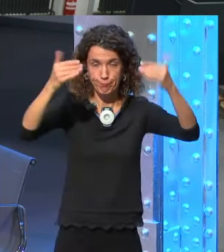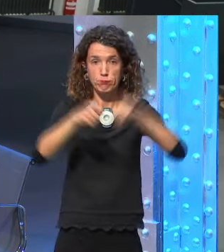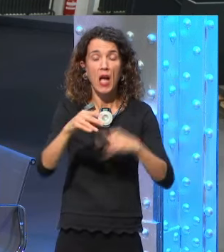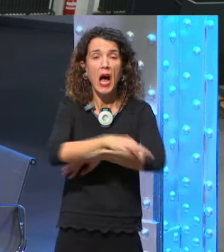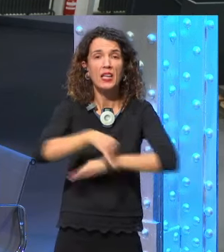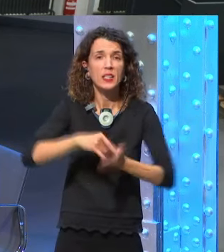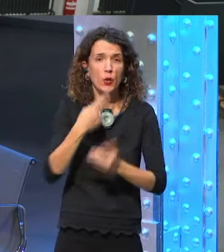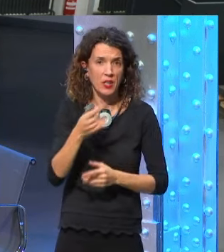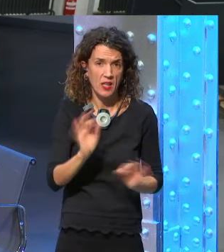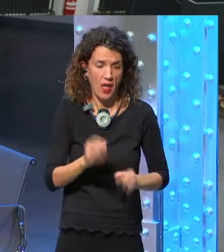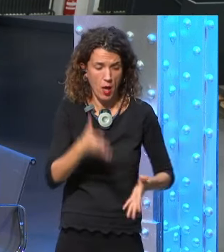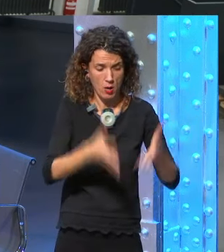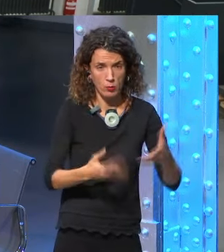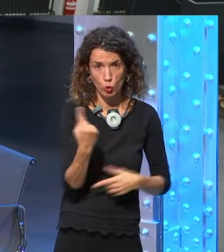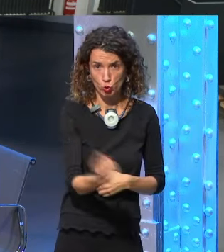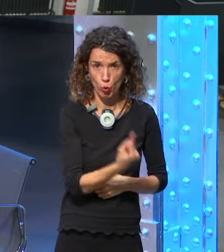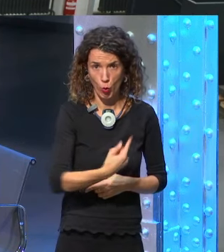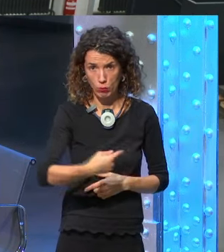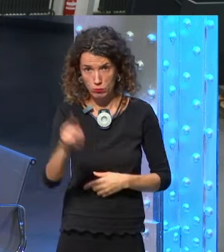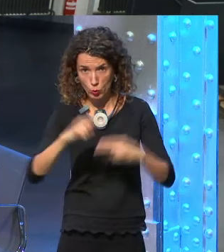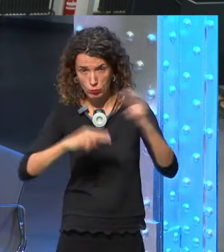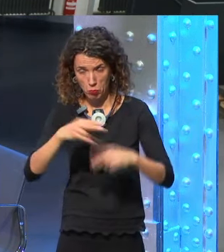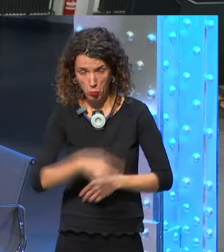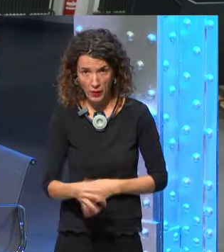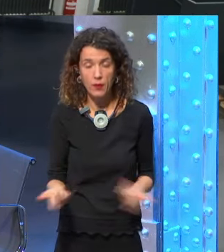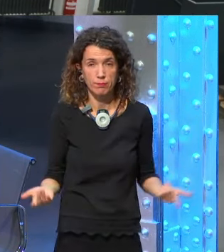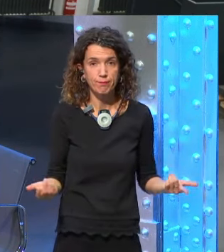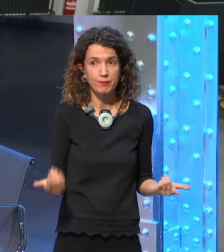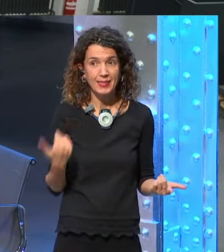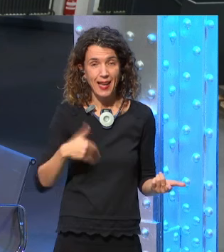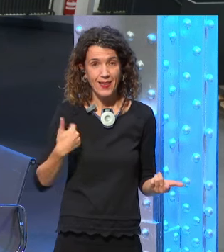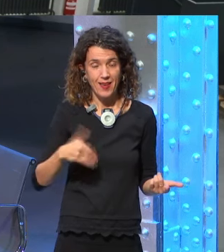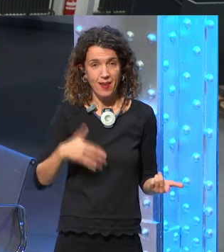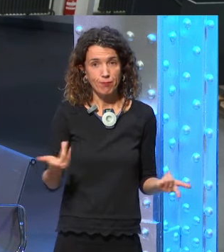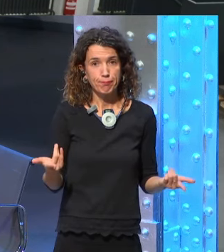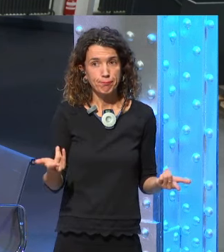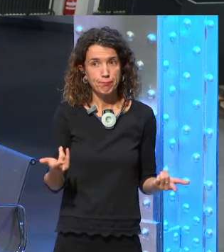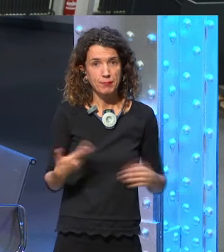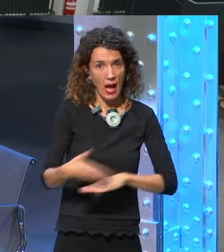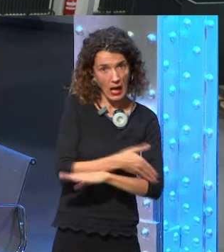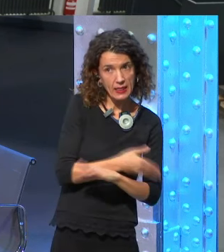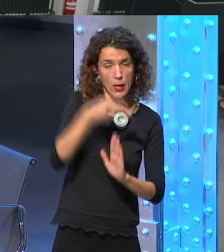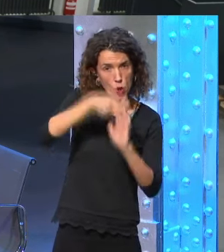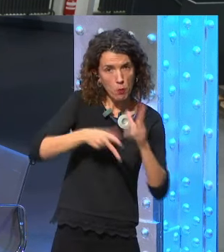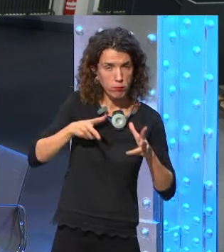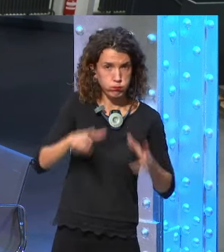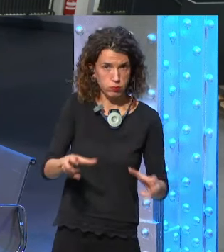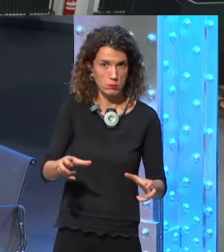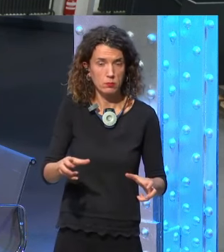depending on how these walls stand? What would be the design rules? How can I act? And so you would need to think about how